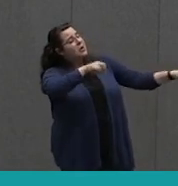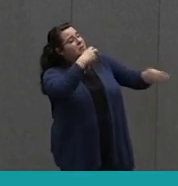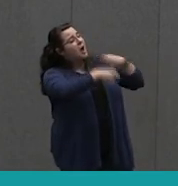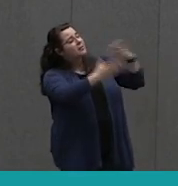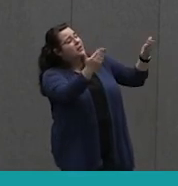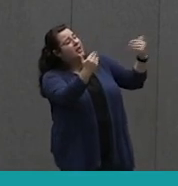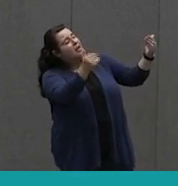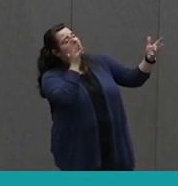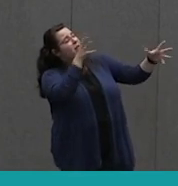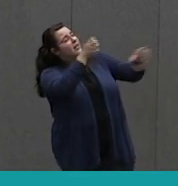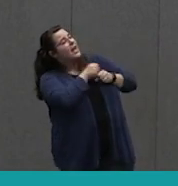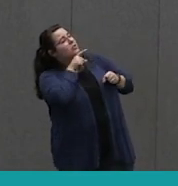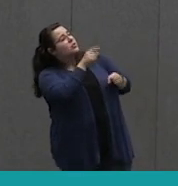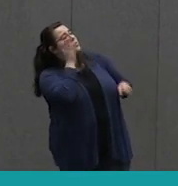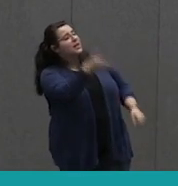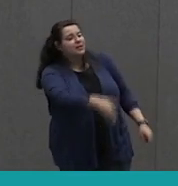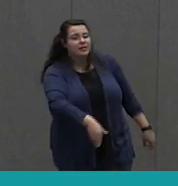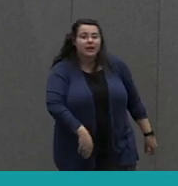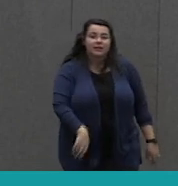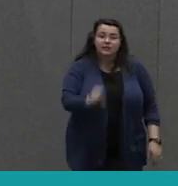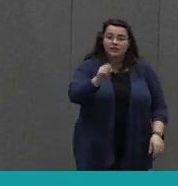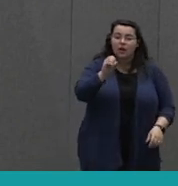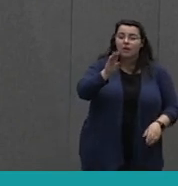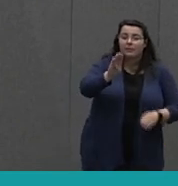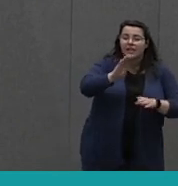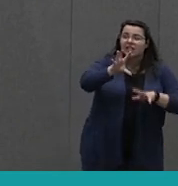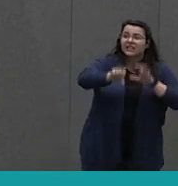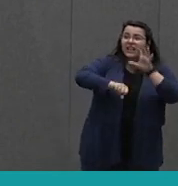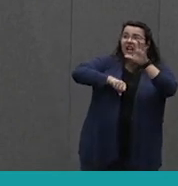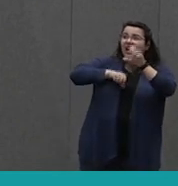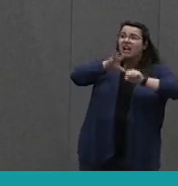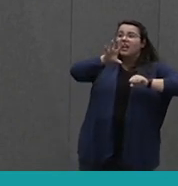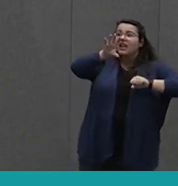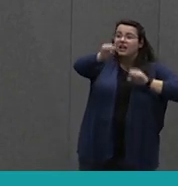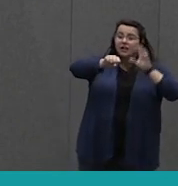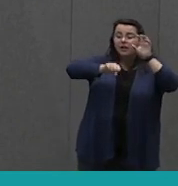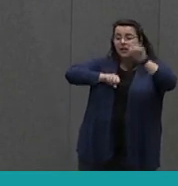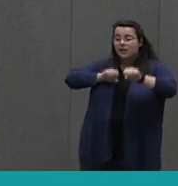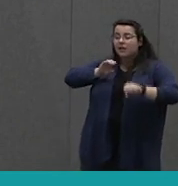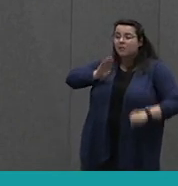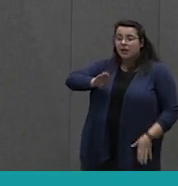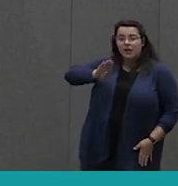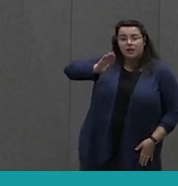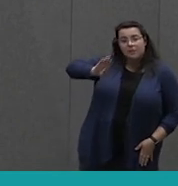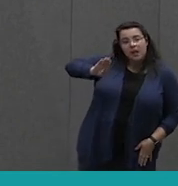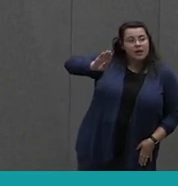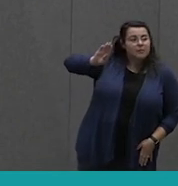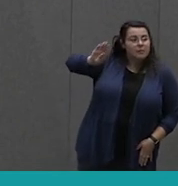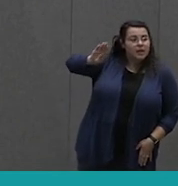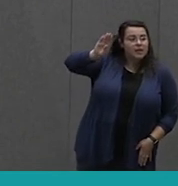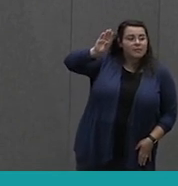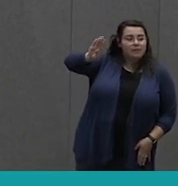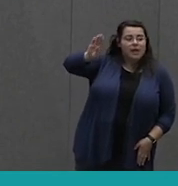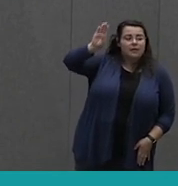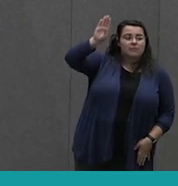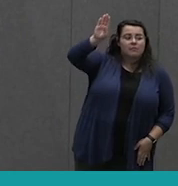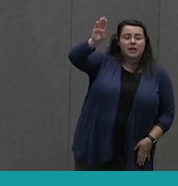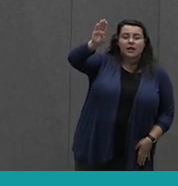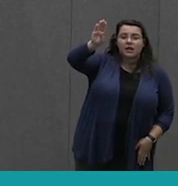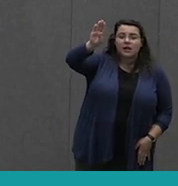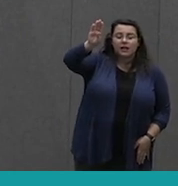and they're playing at a park. They're just playing on the slide at a park. And so the letters A and T, if